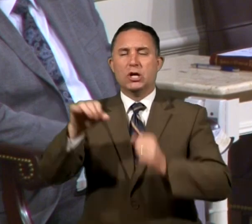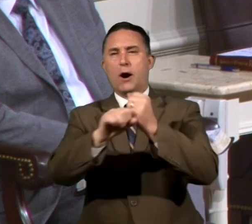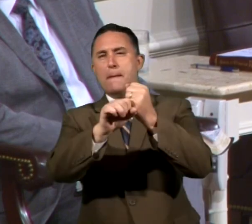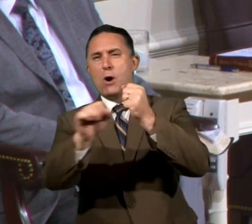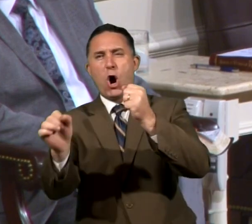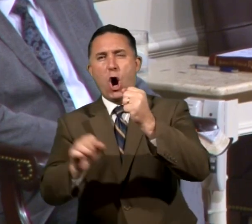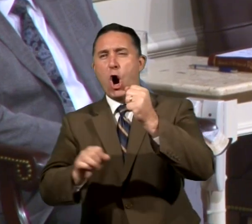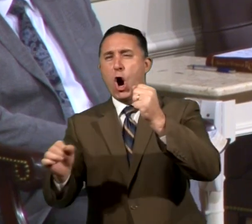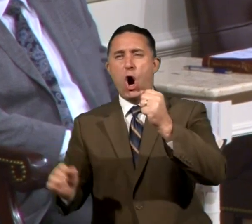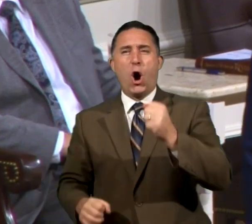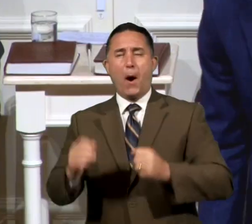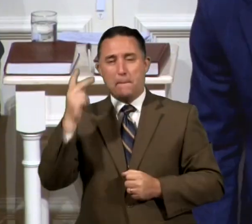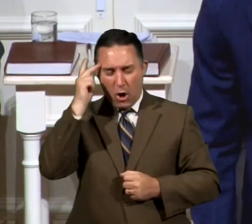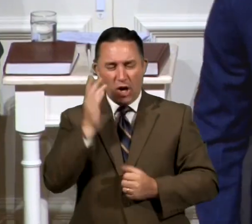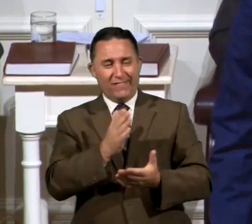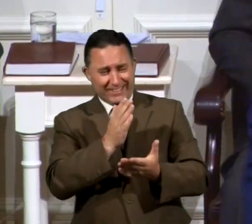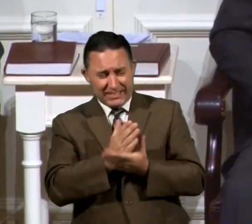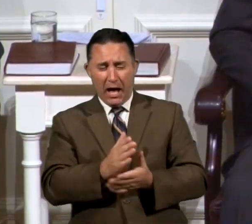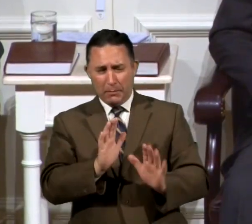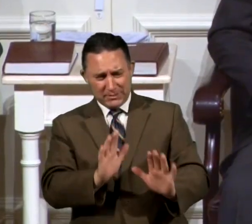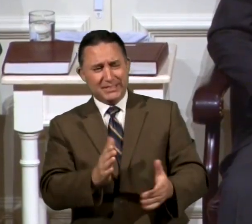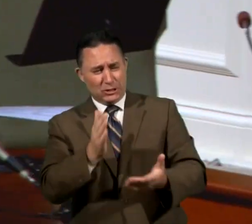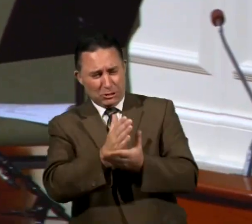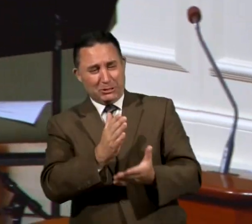long-winded. Lord, have mercy. Paul, you got to stop at some point.